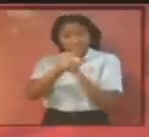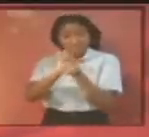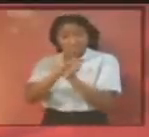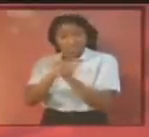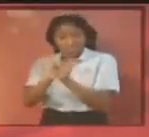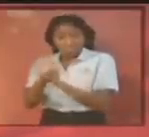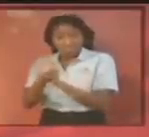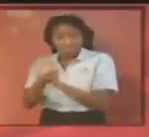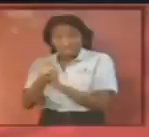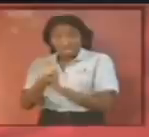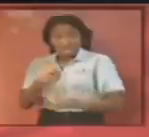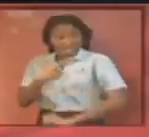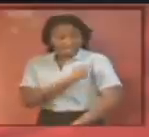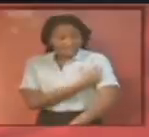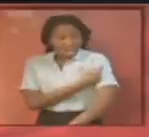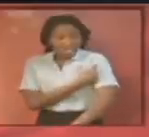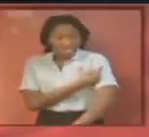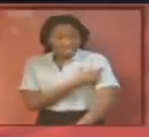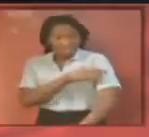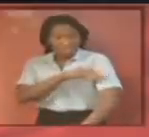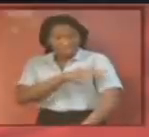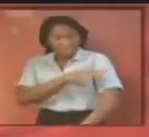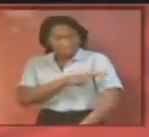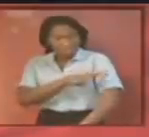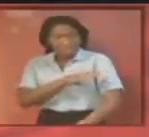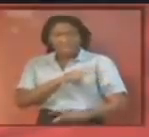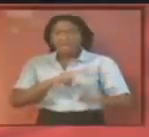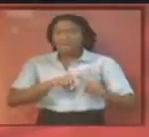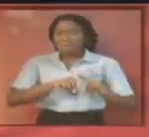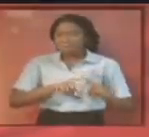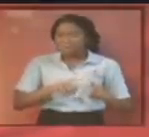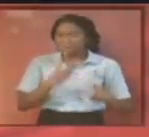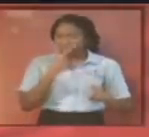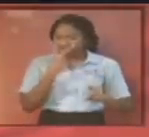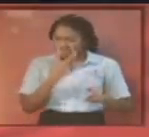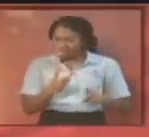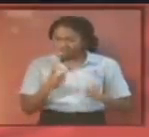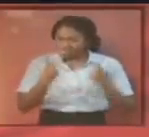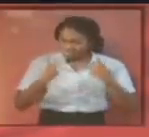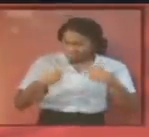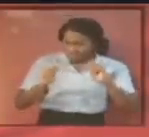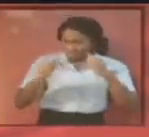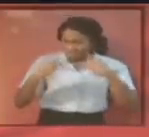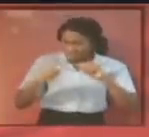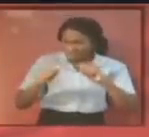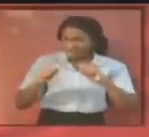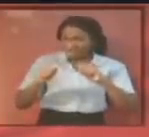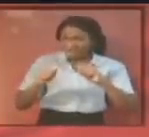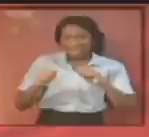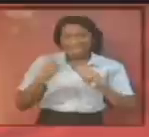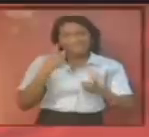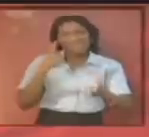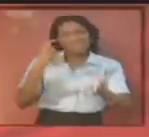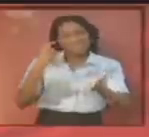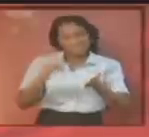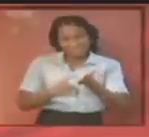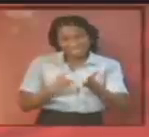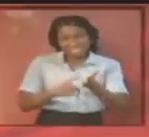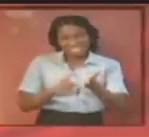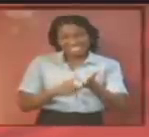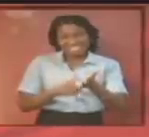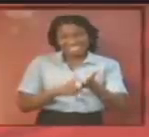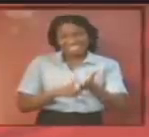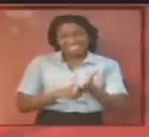B.1.351 is the same as in P1. And experimental data has shown that P1 is not as resistant